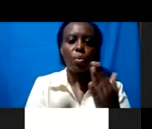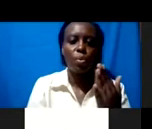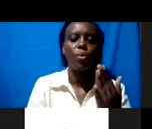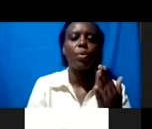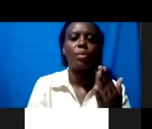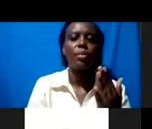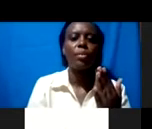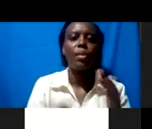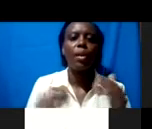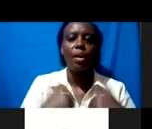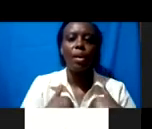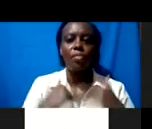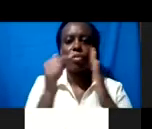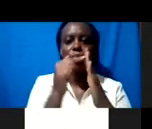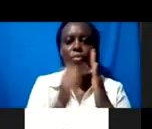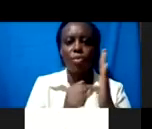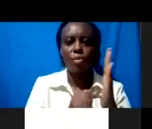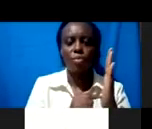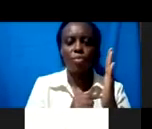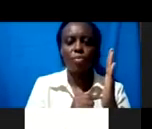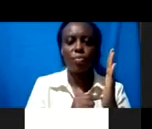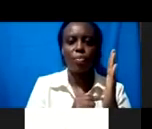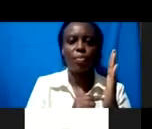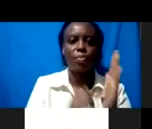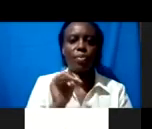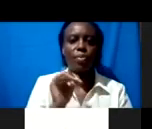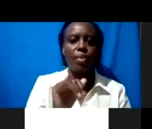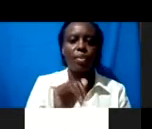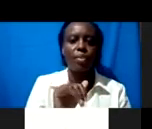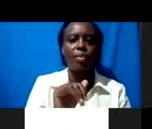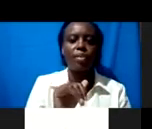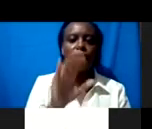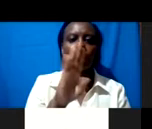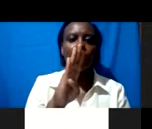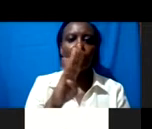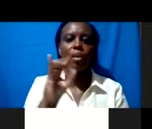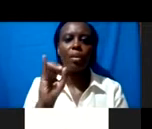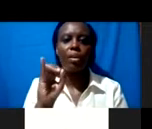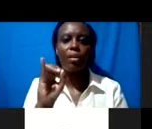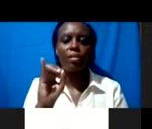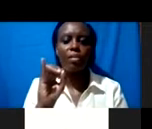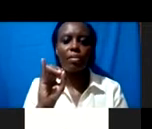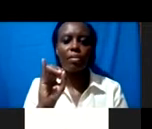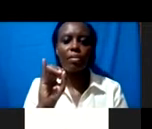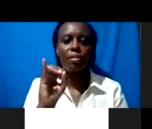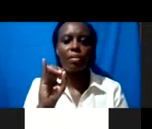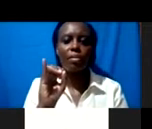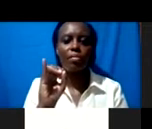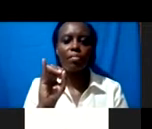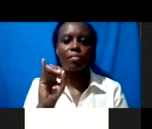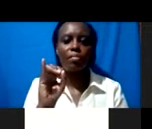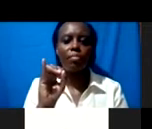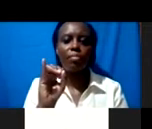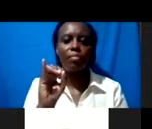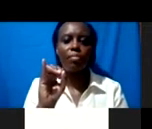so having pointed out that, we note that BBI, therefore, seems to be coming in